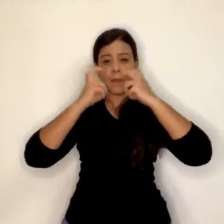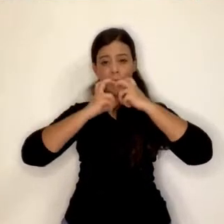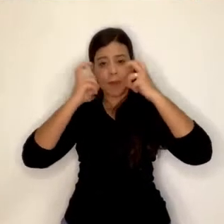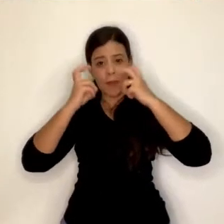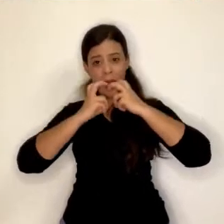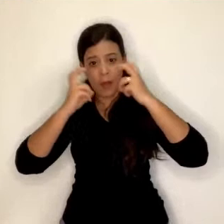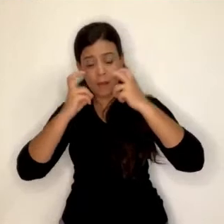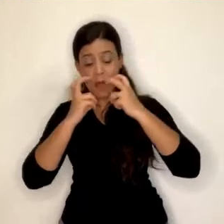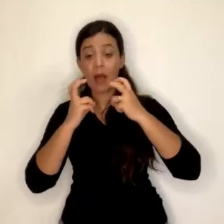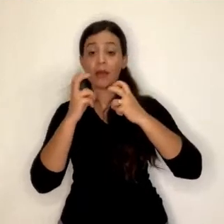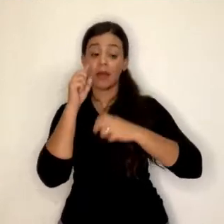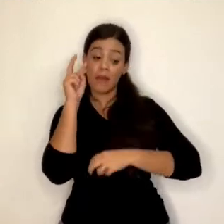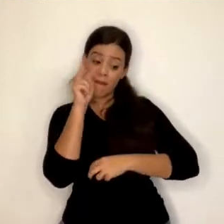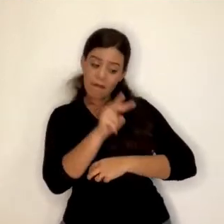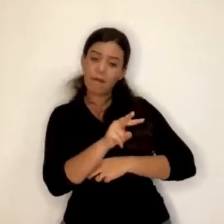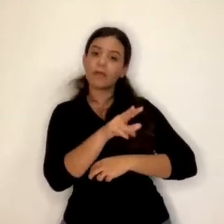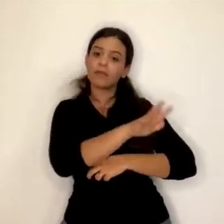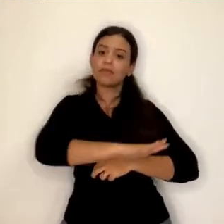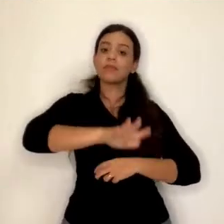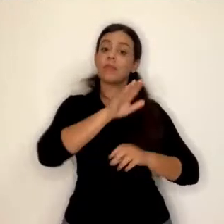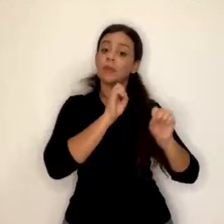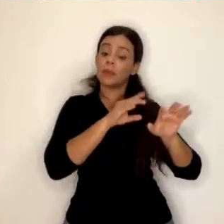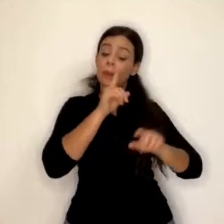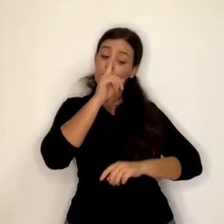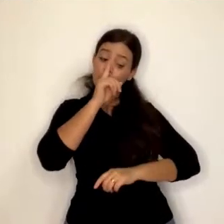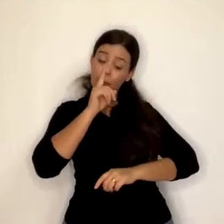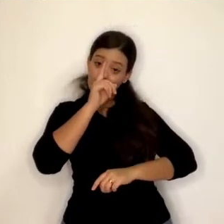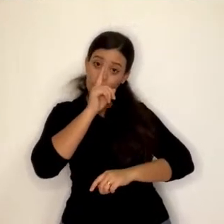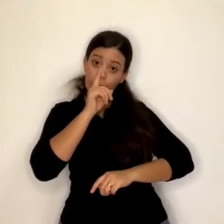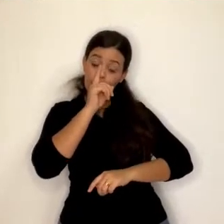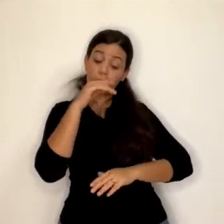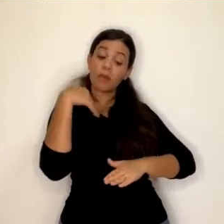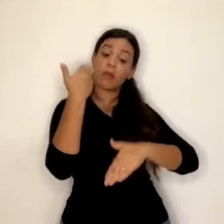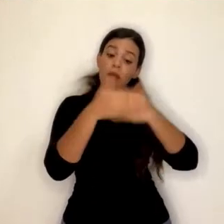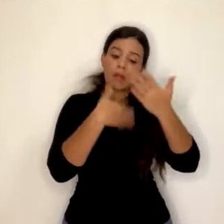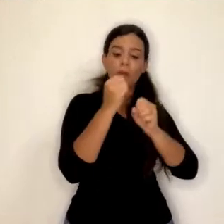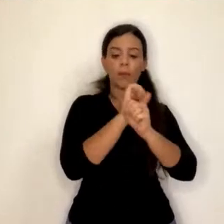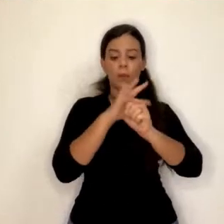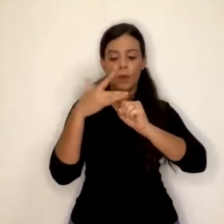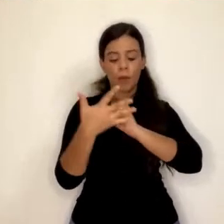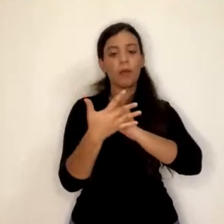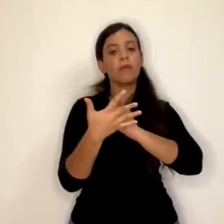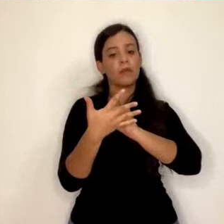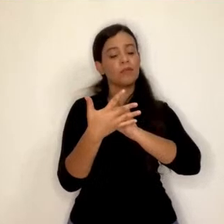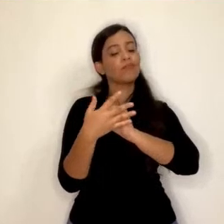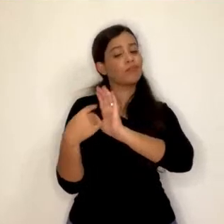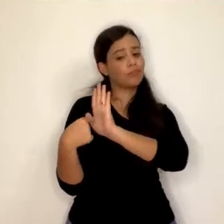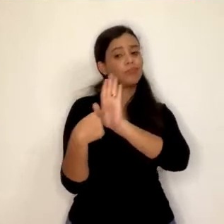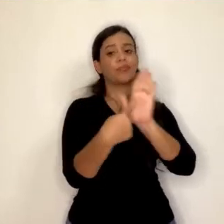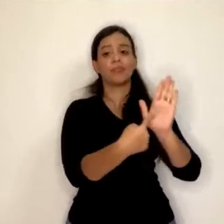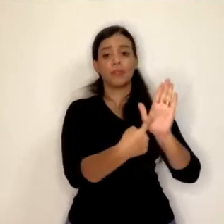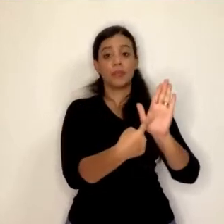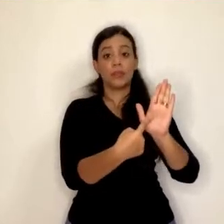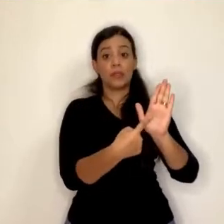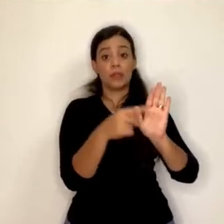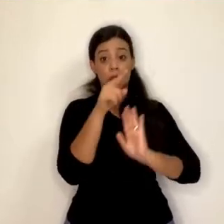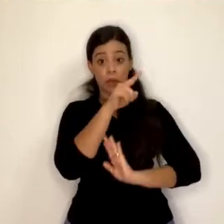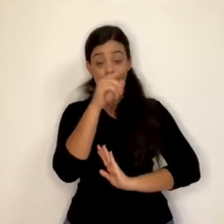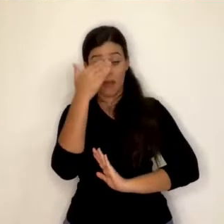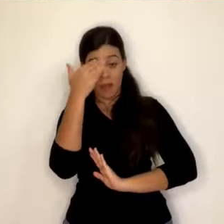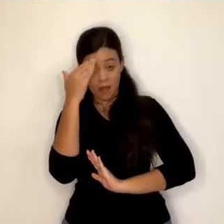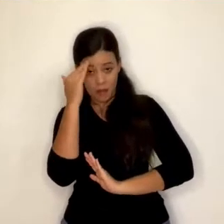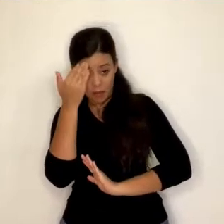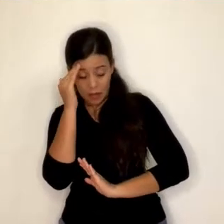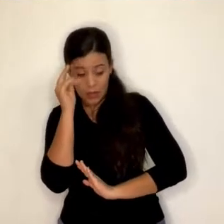yet heard a positioning from educational communities.